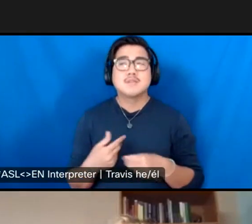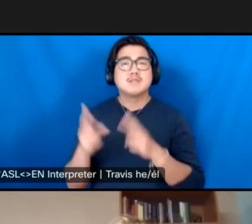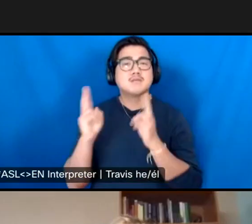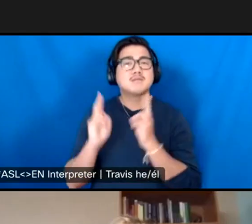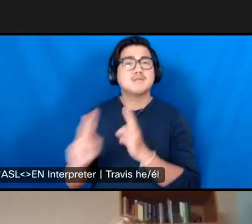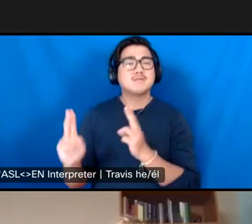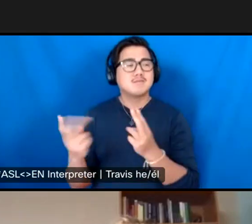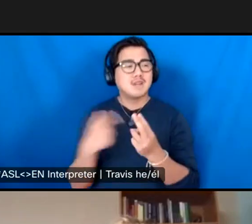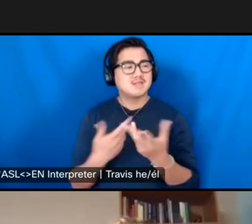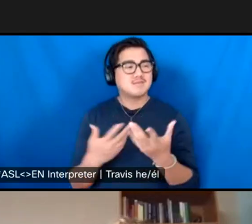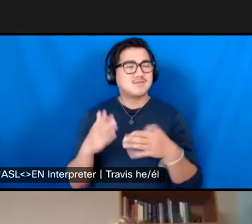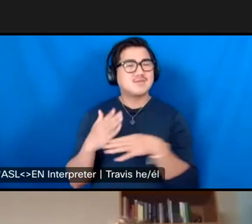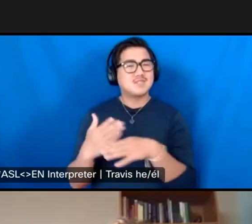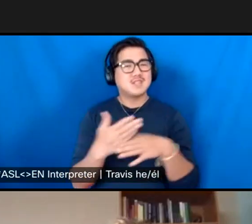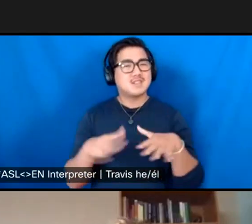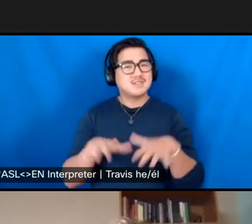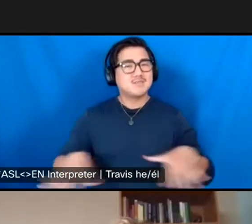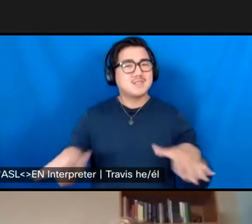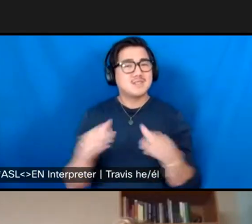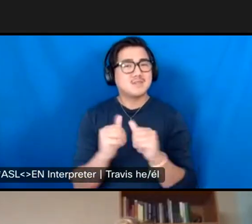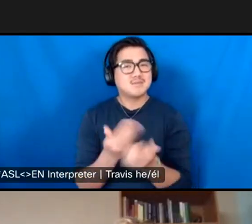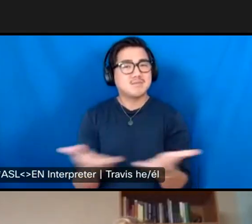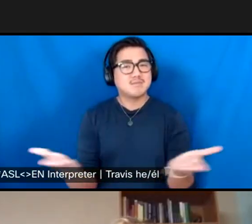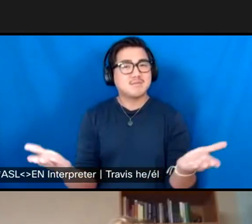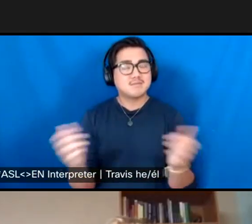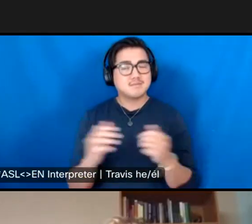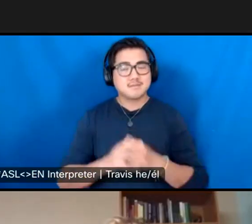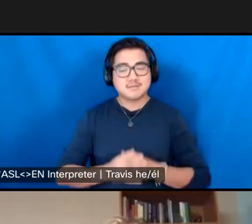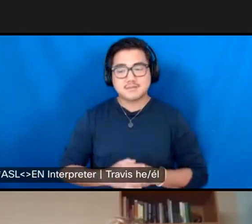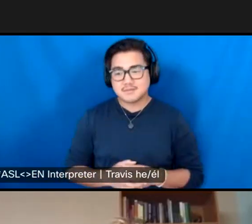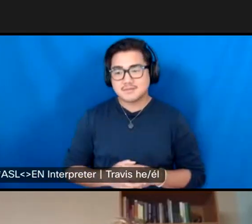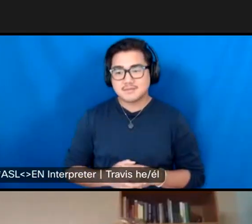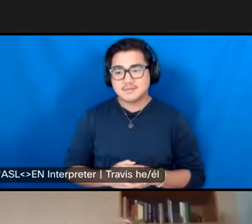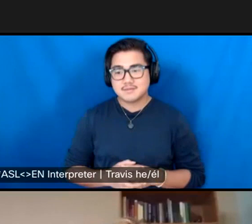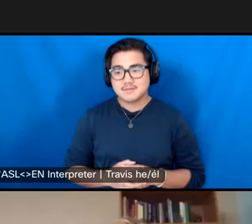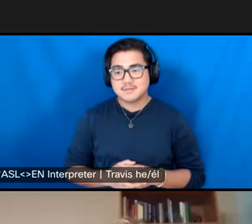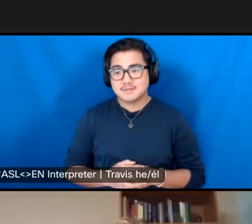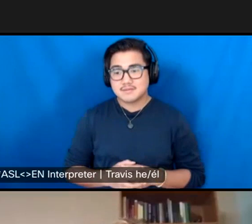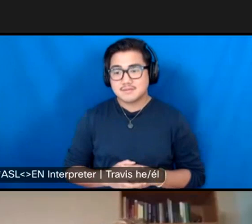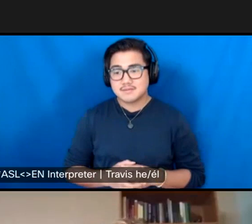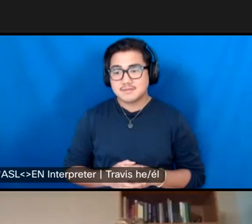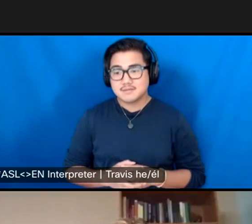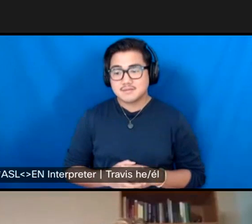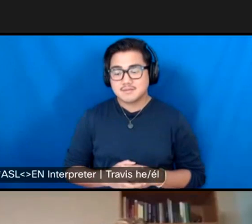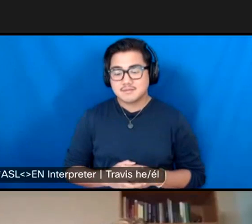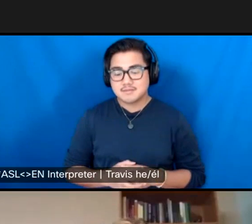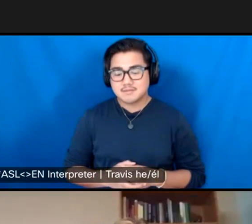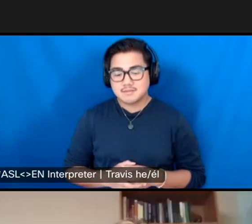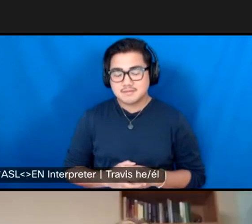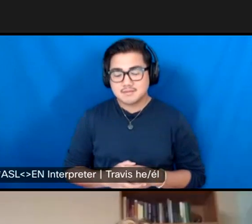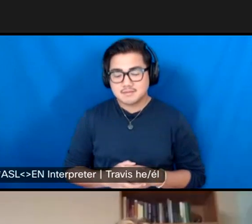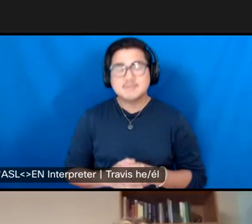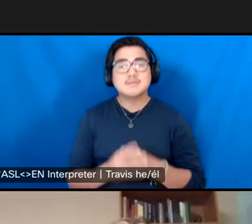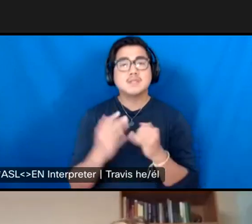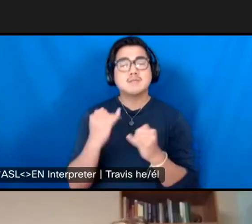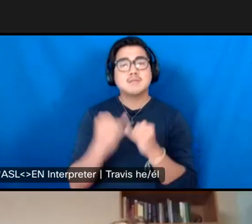space with you. And my final comments would be for us